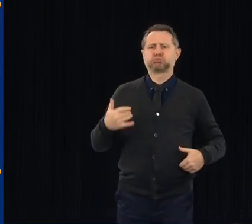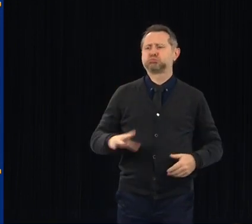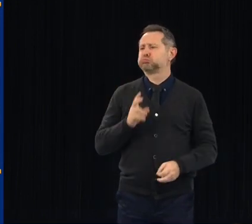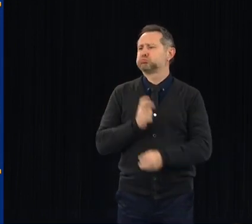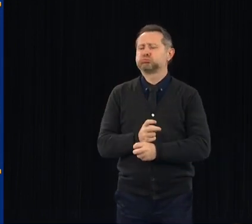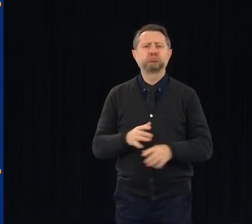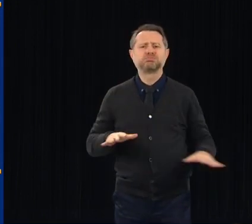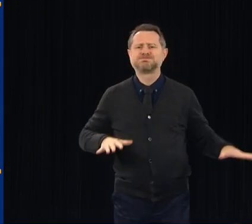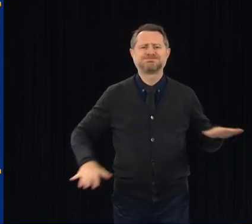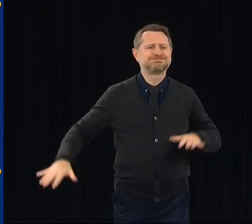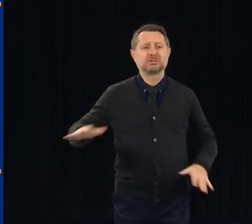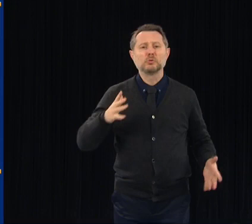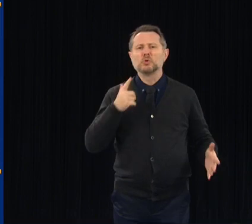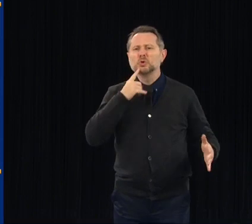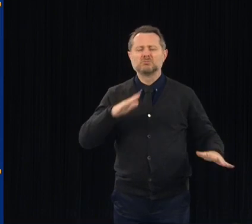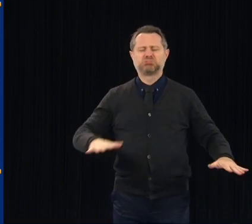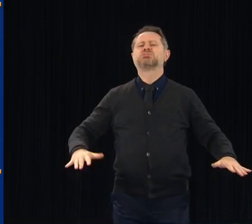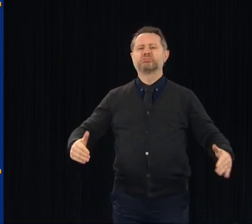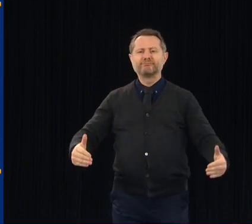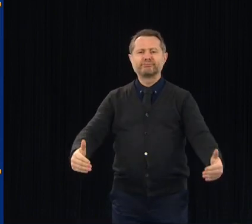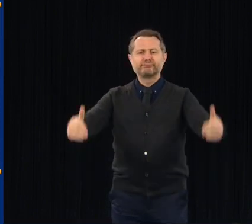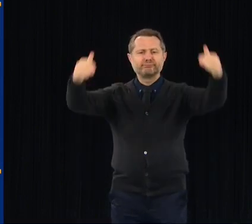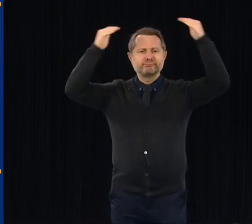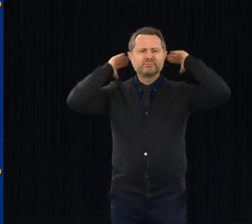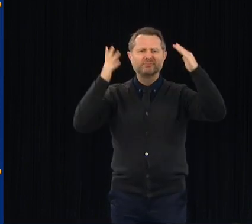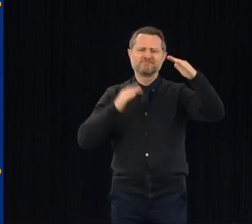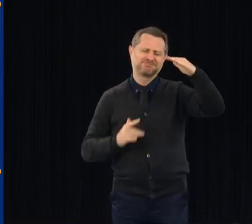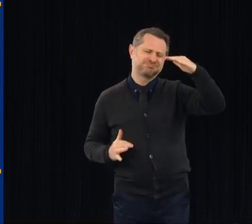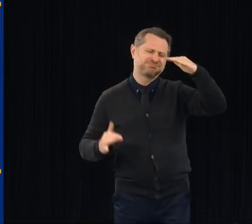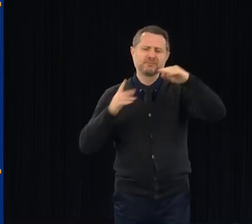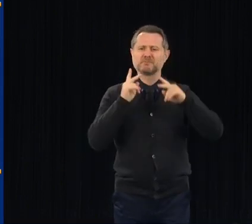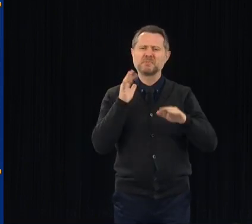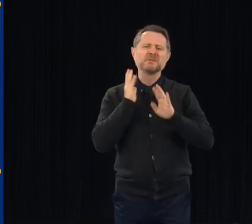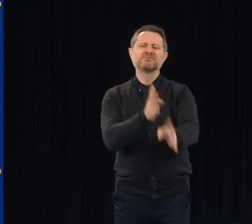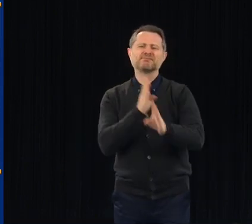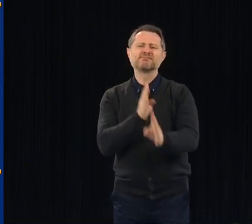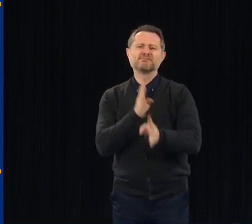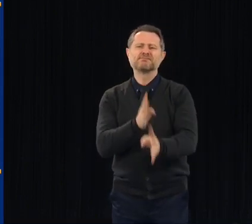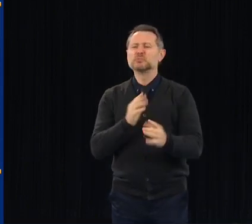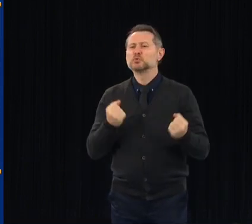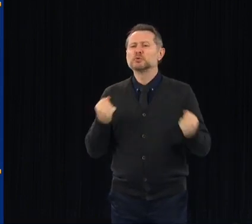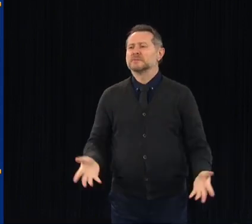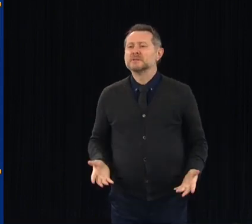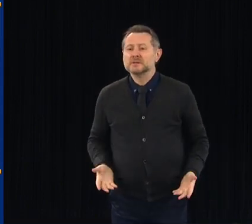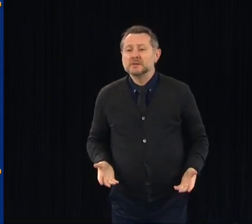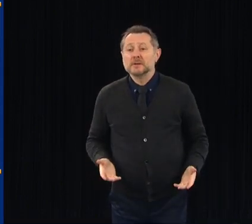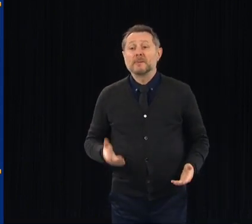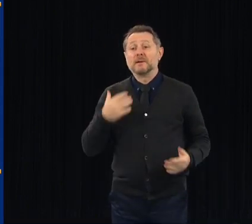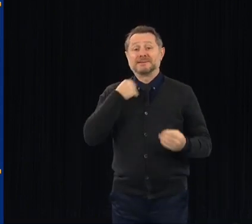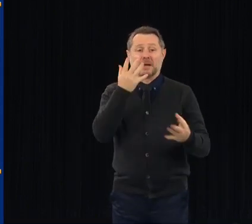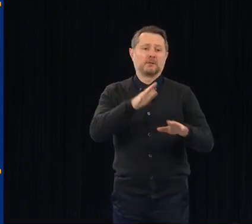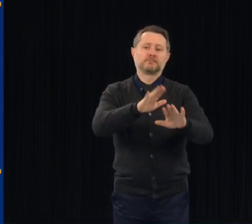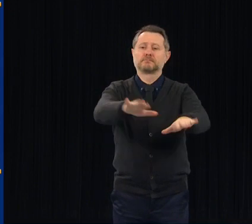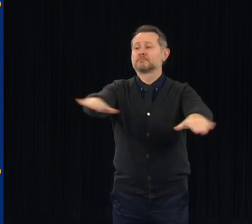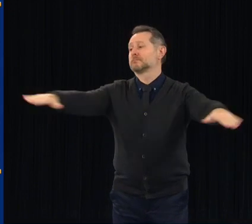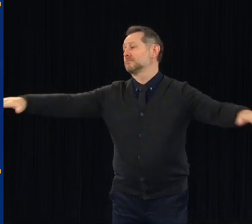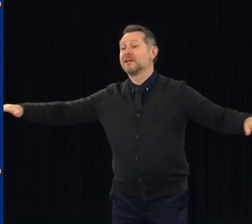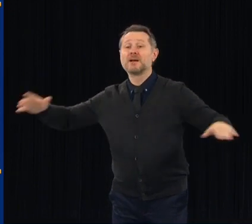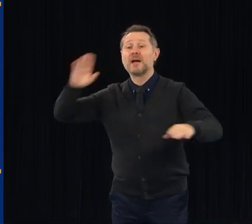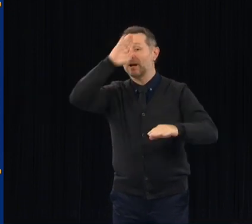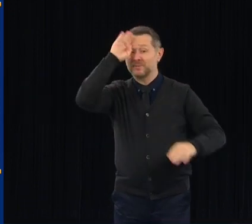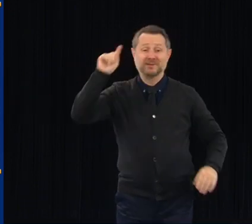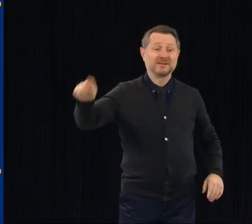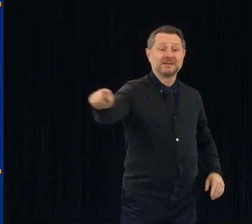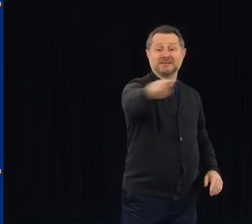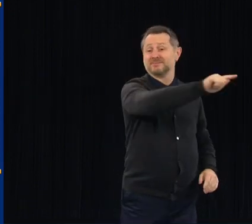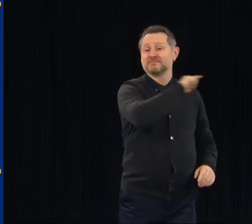capacity all across the board. It's just over capacity. So what we're basically saying to a system is you have to manage